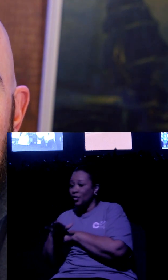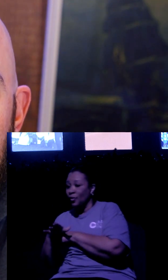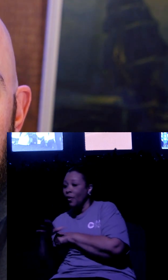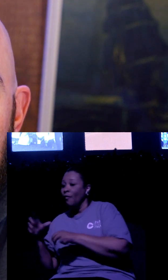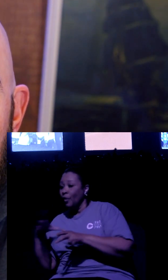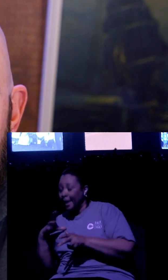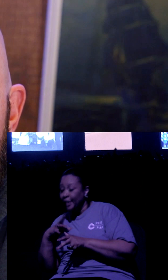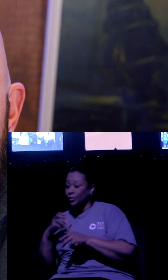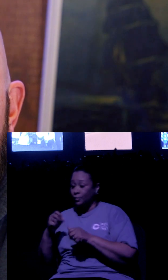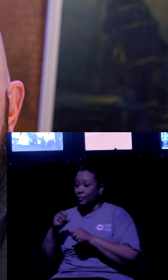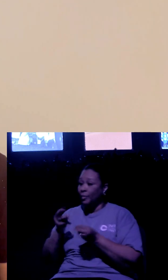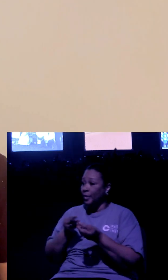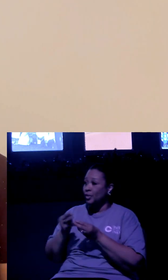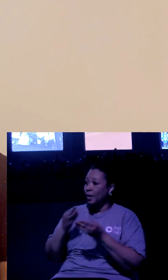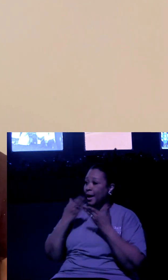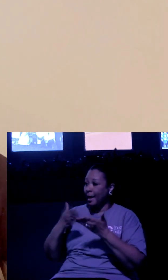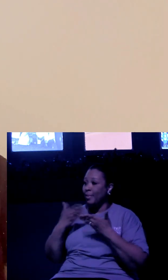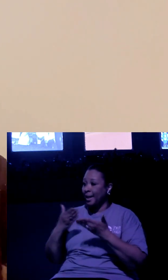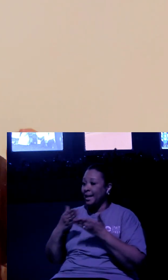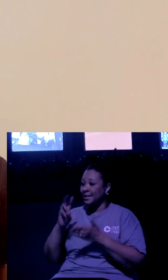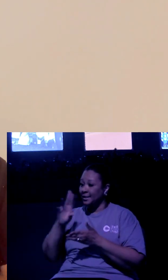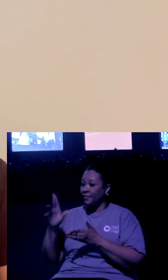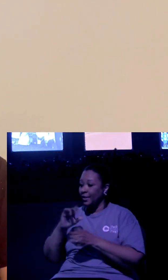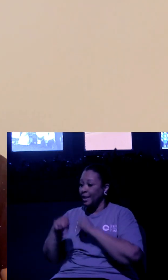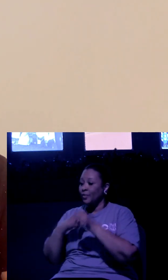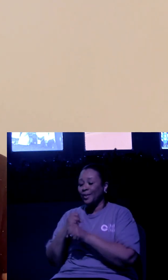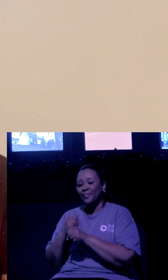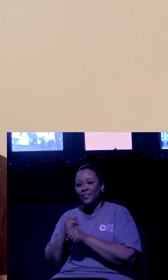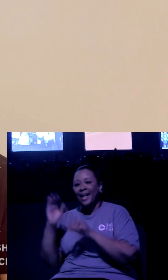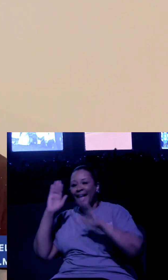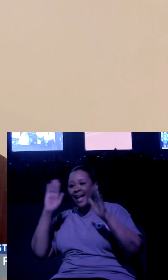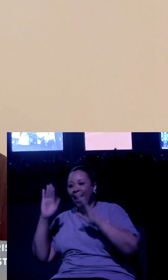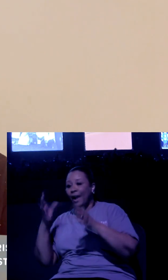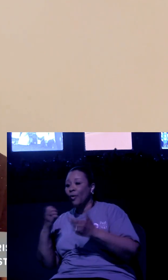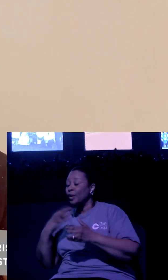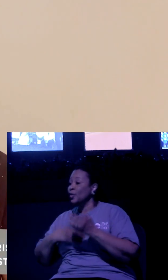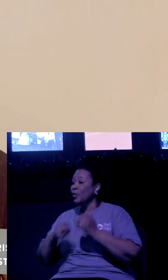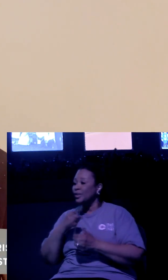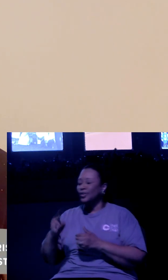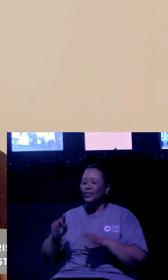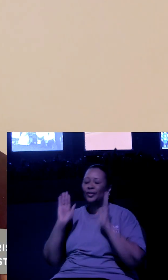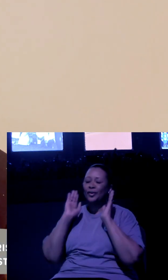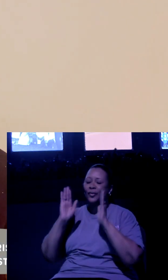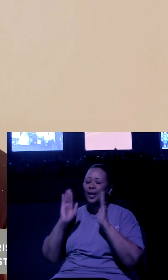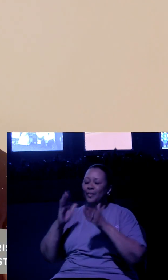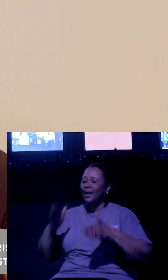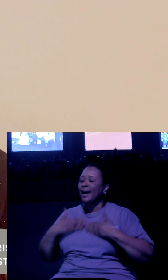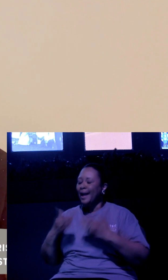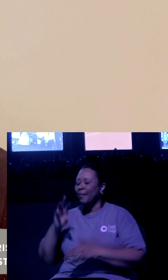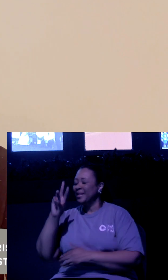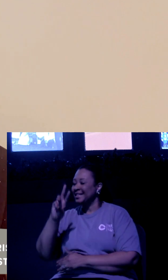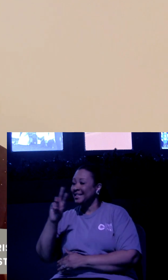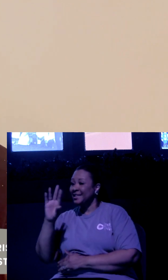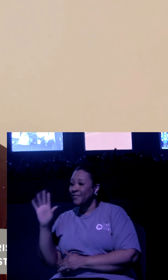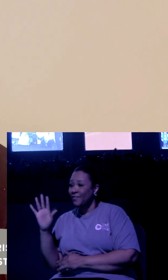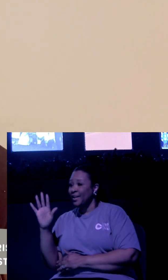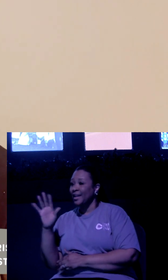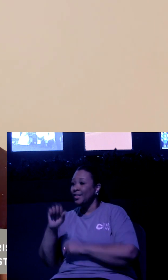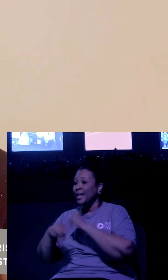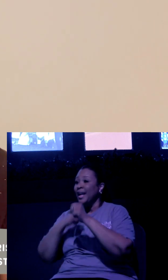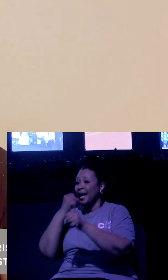and happy 65th anniversary. Hey, community, I just want to wish you an incredible and happy